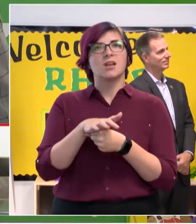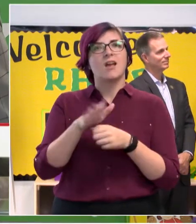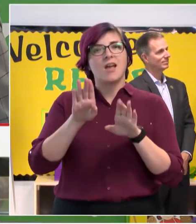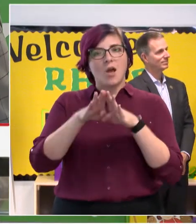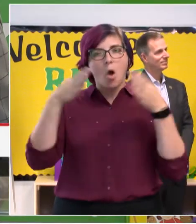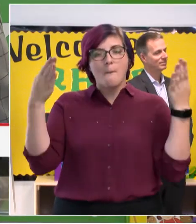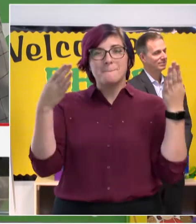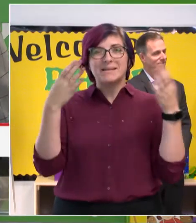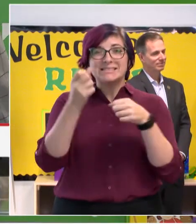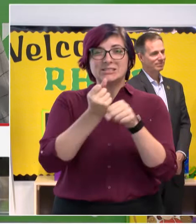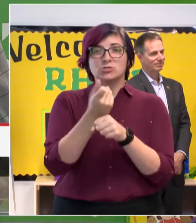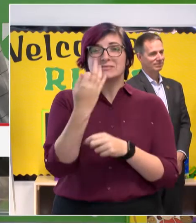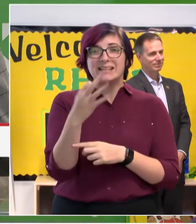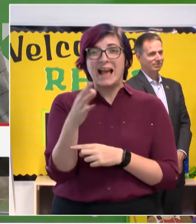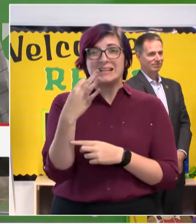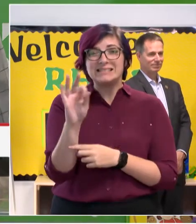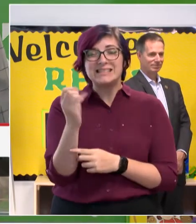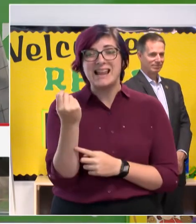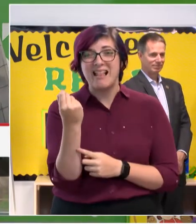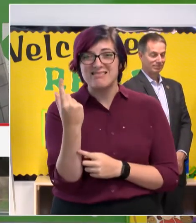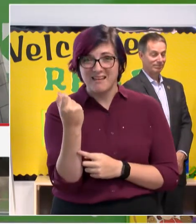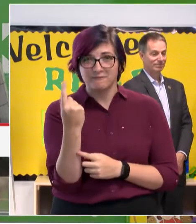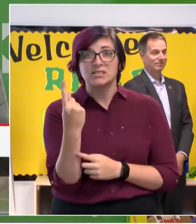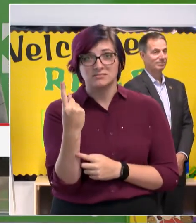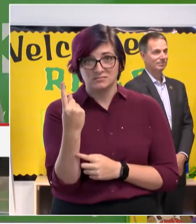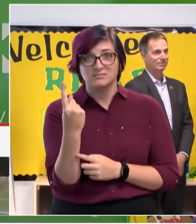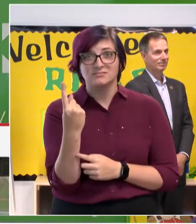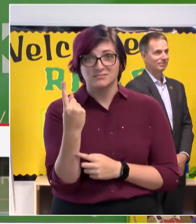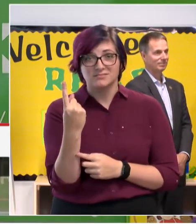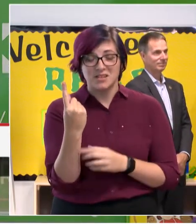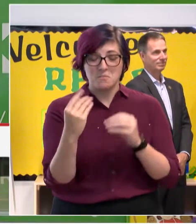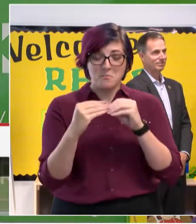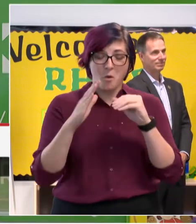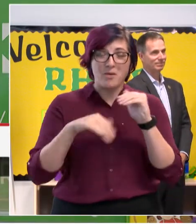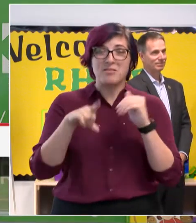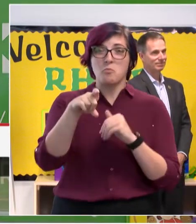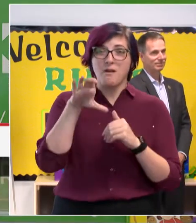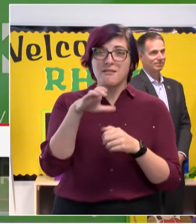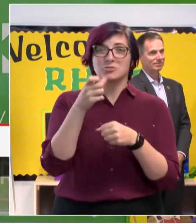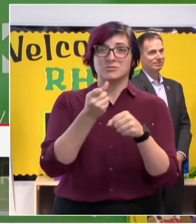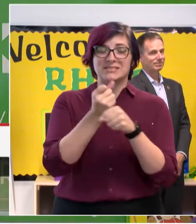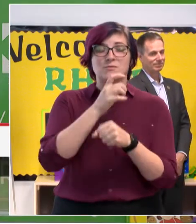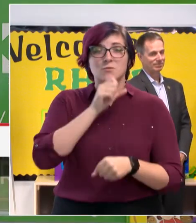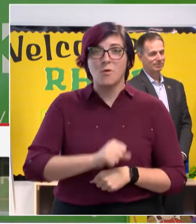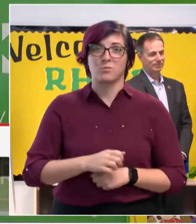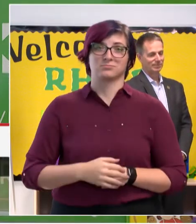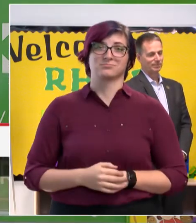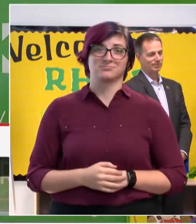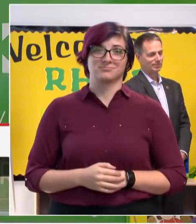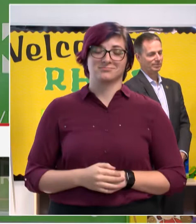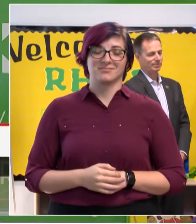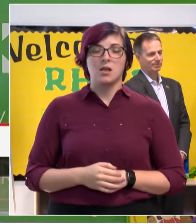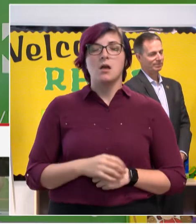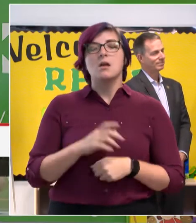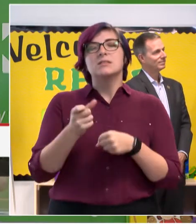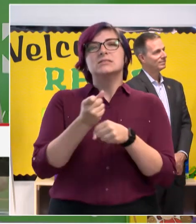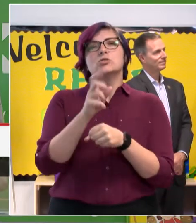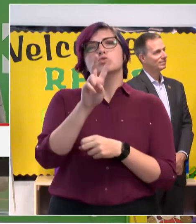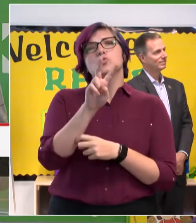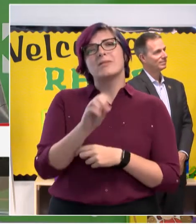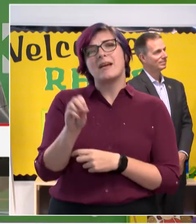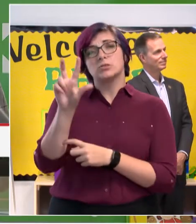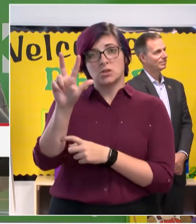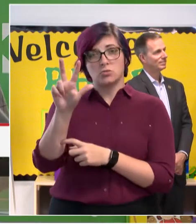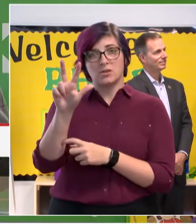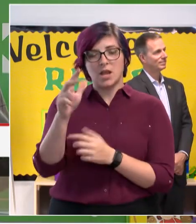in 1911. So it's over 100 years old. And in 2003,